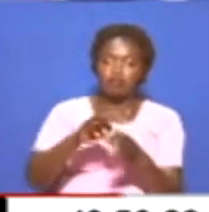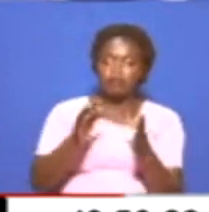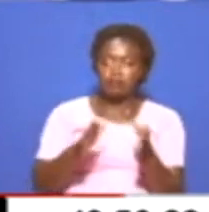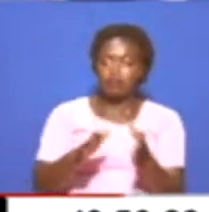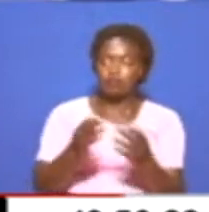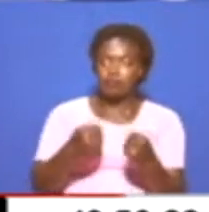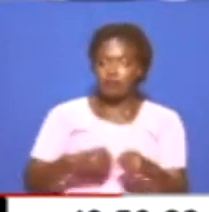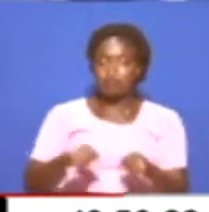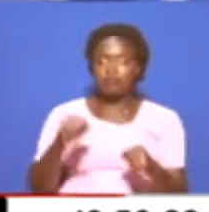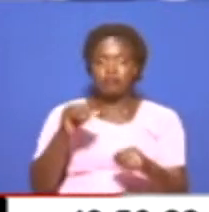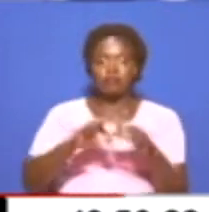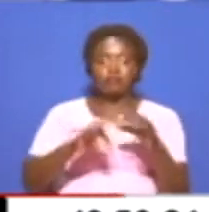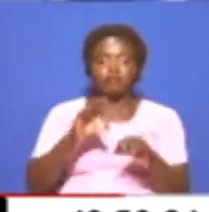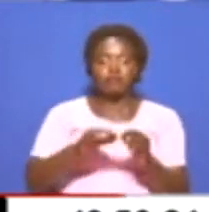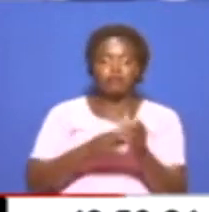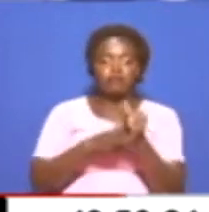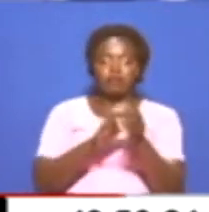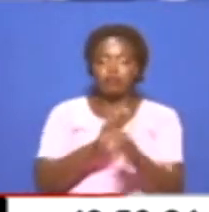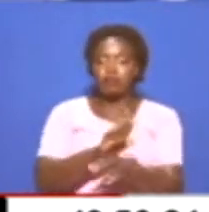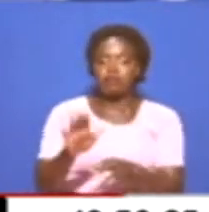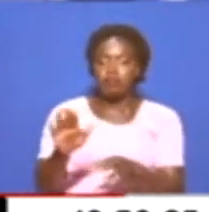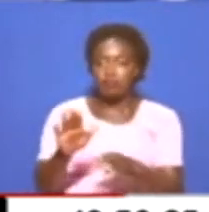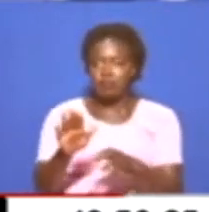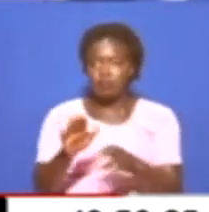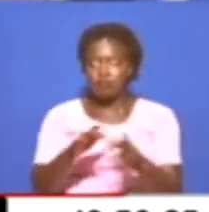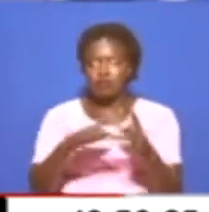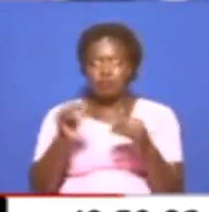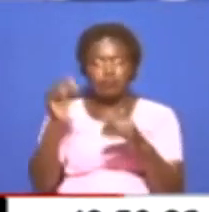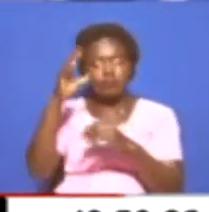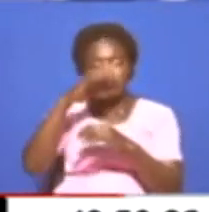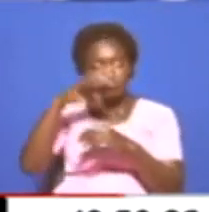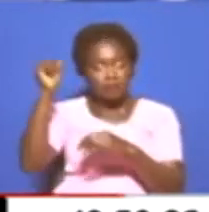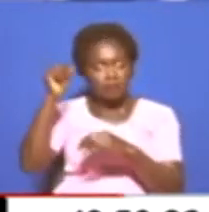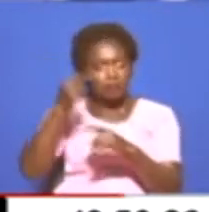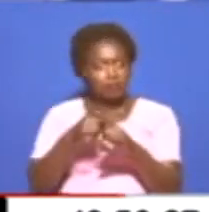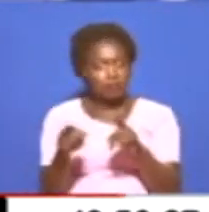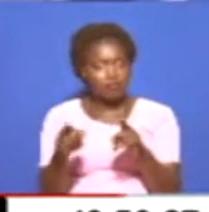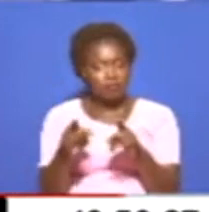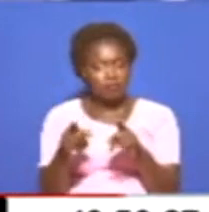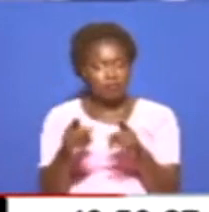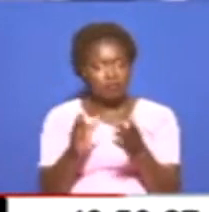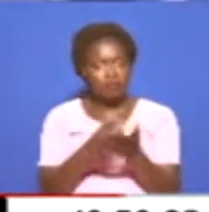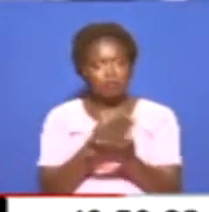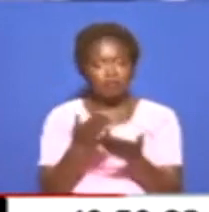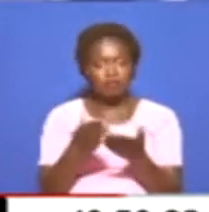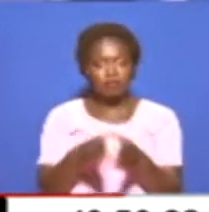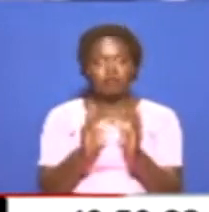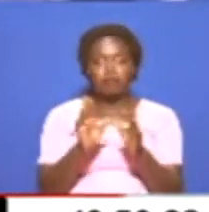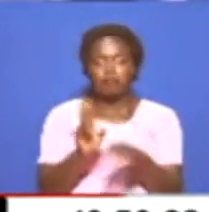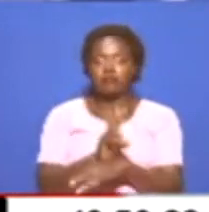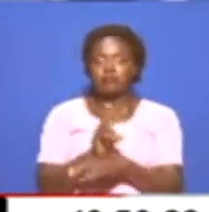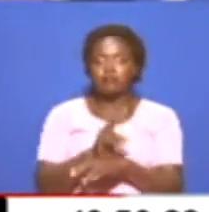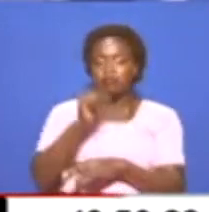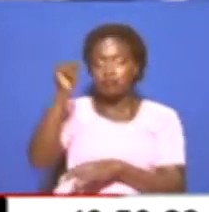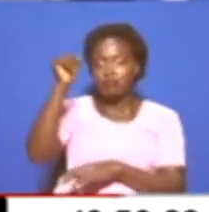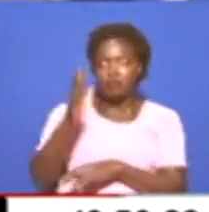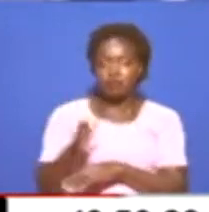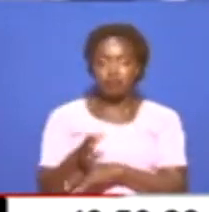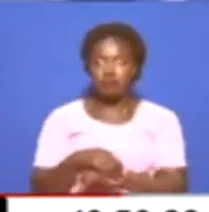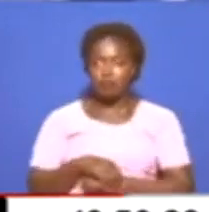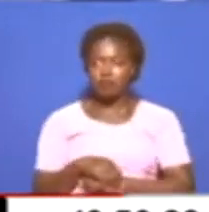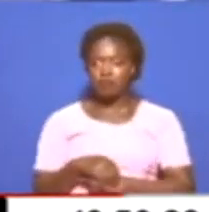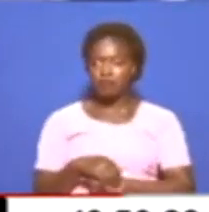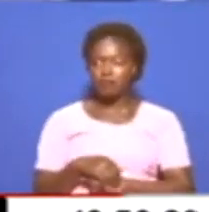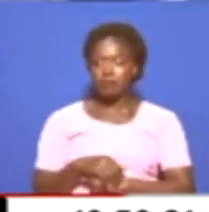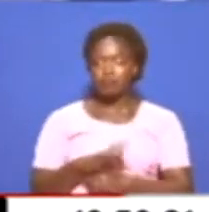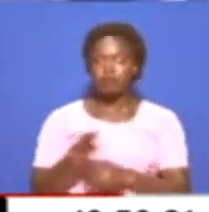to elect their leaders all the way to the president. But the some of the ways that you are using as politicians, all events